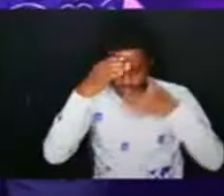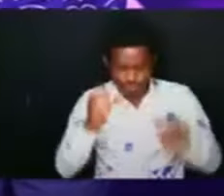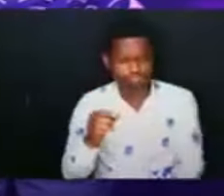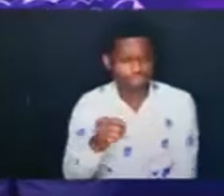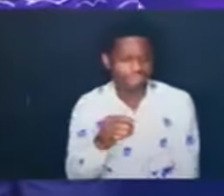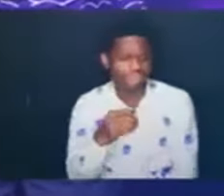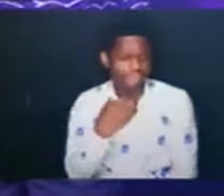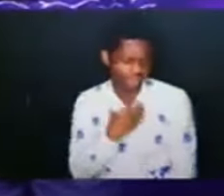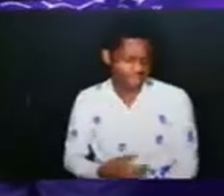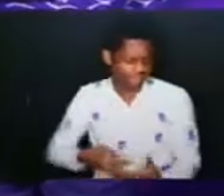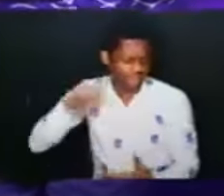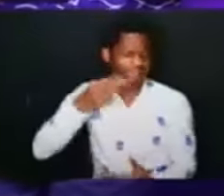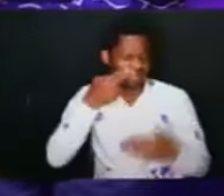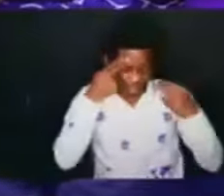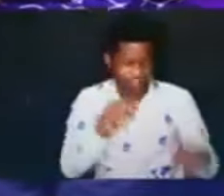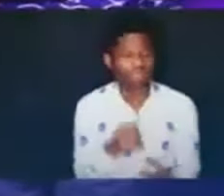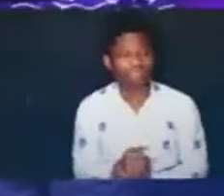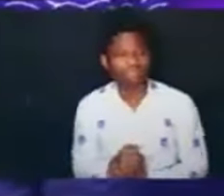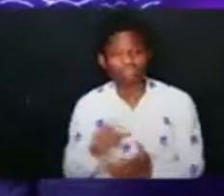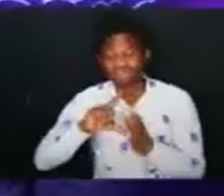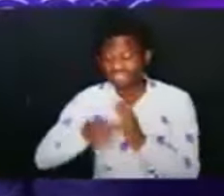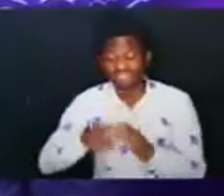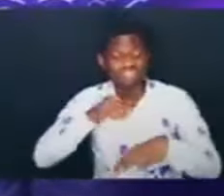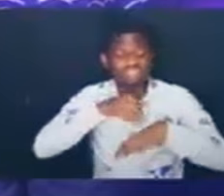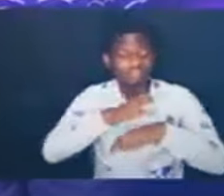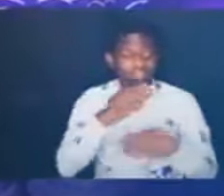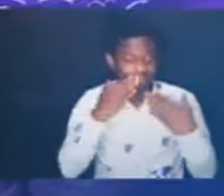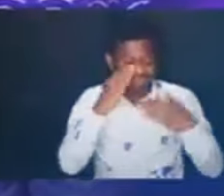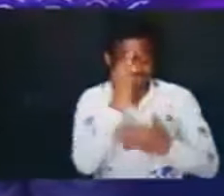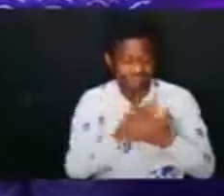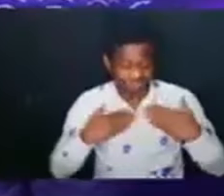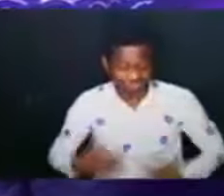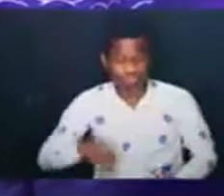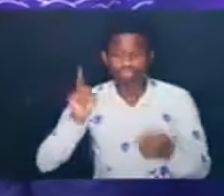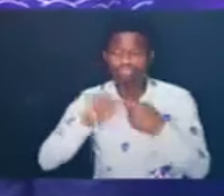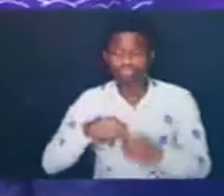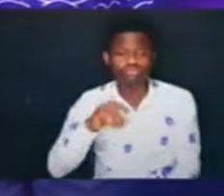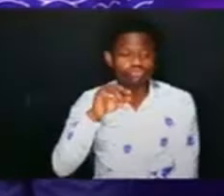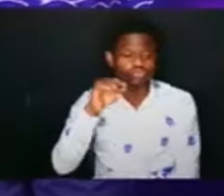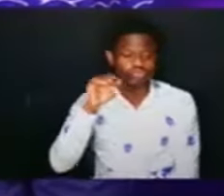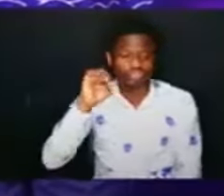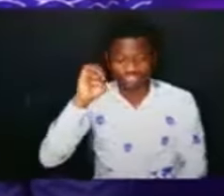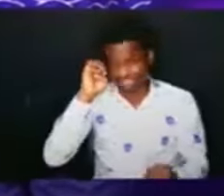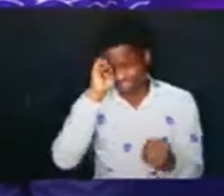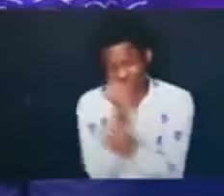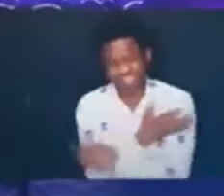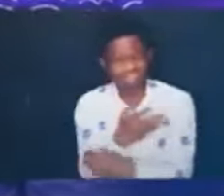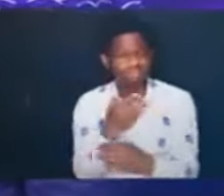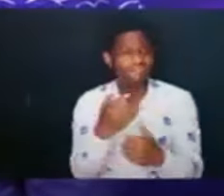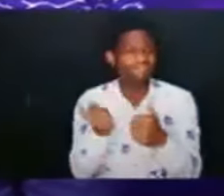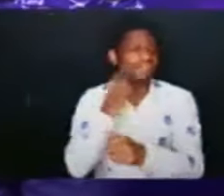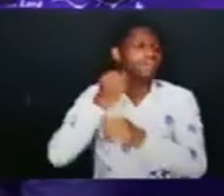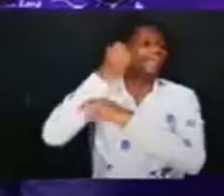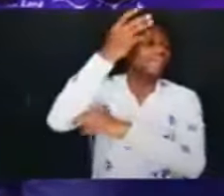Then he sent someone to Egypt ahead of them. Joseph, who was sold as a slave, God sent him